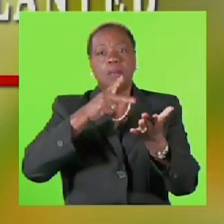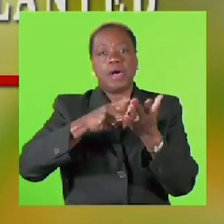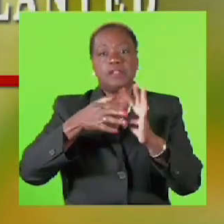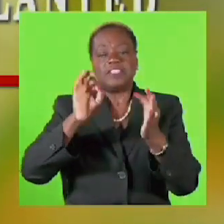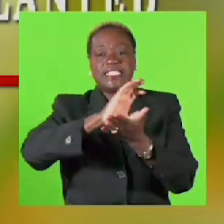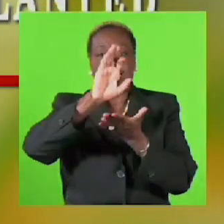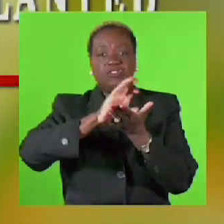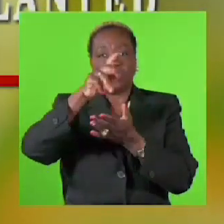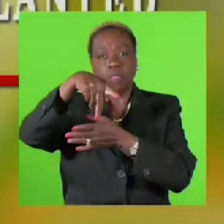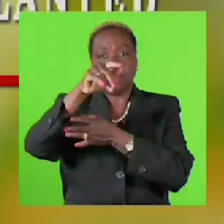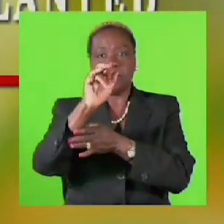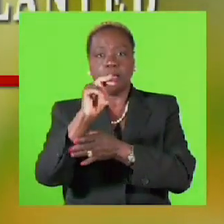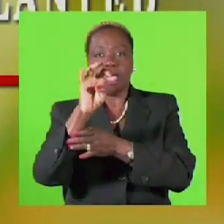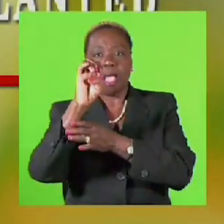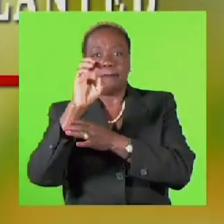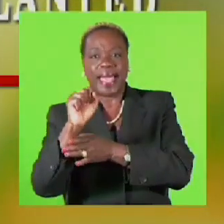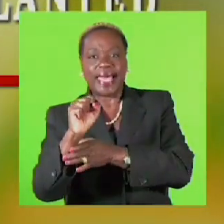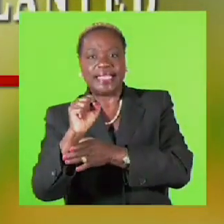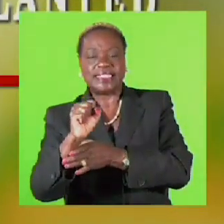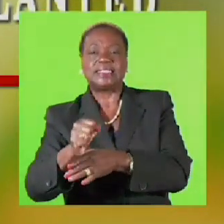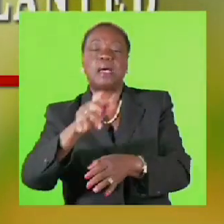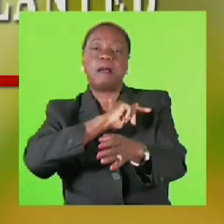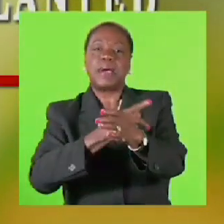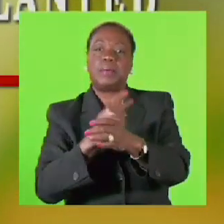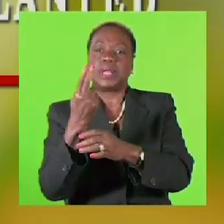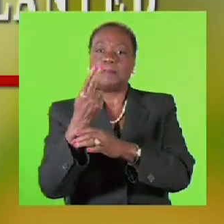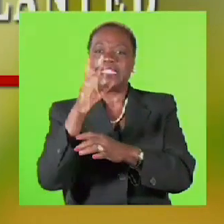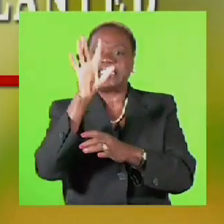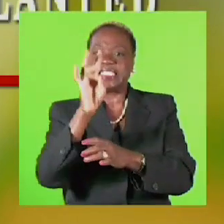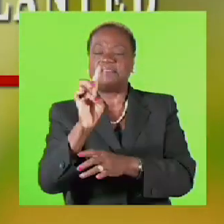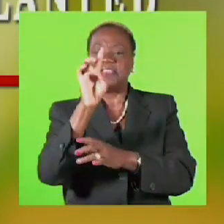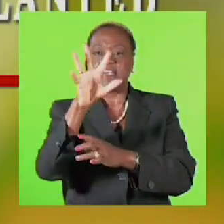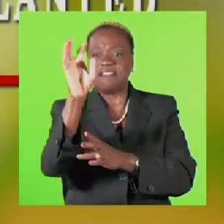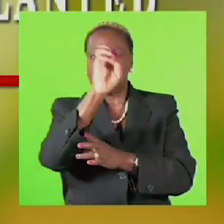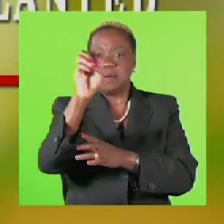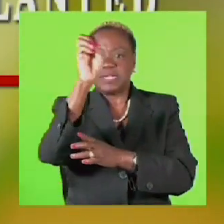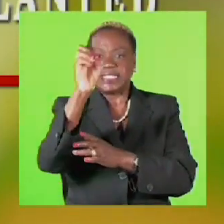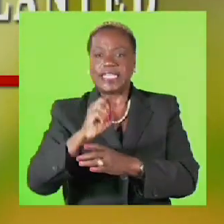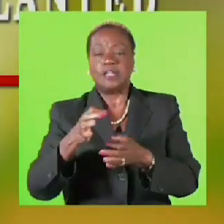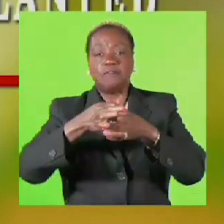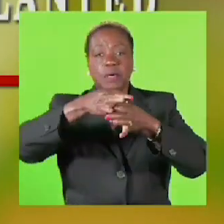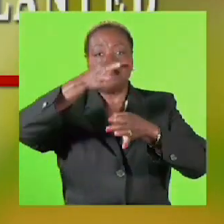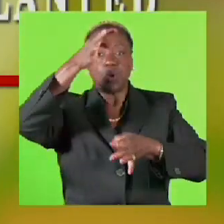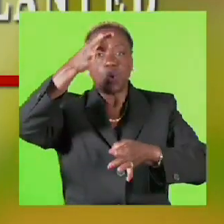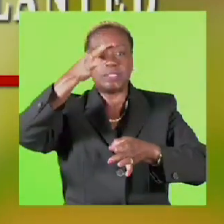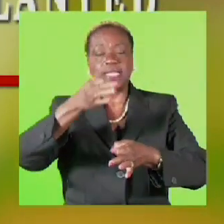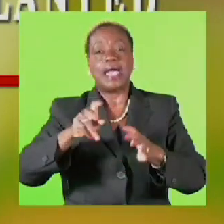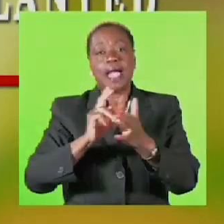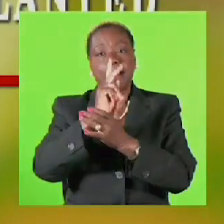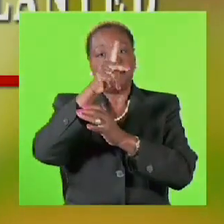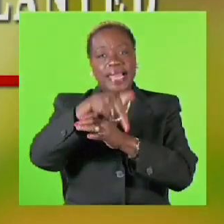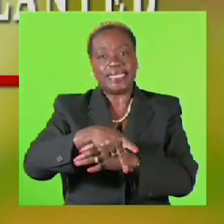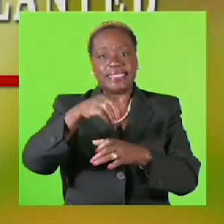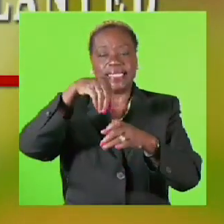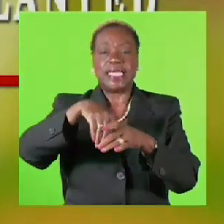of Central Pines are powered up, and 75% of poles are planted in